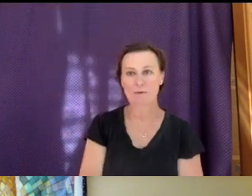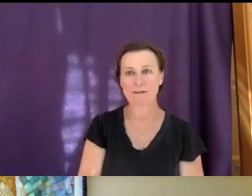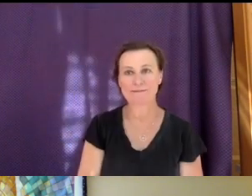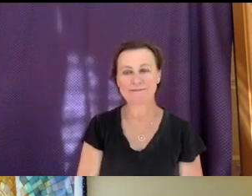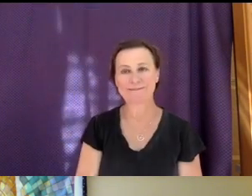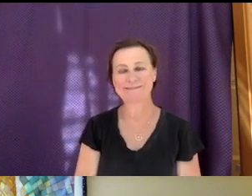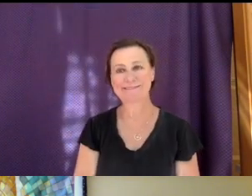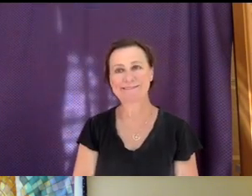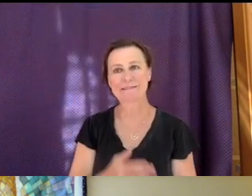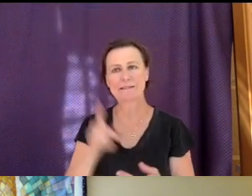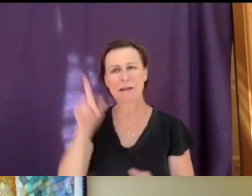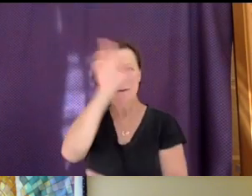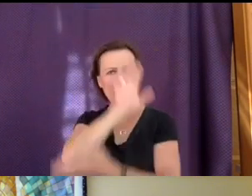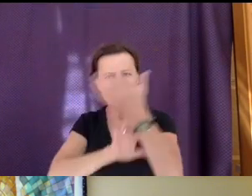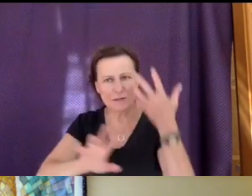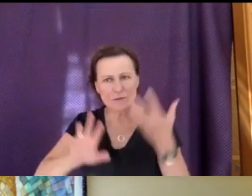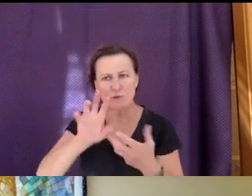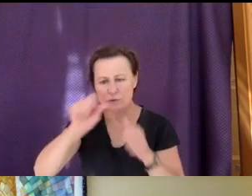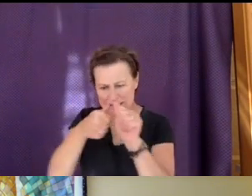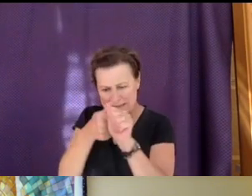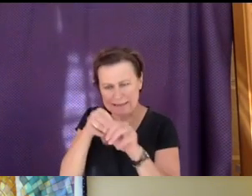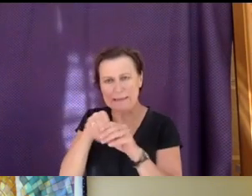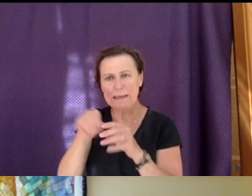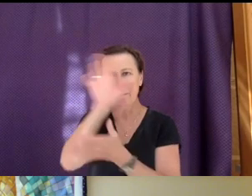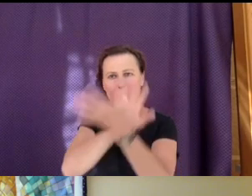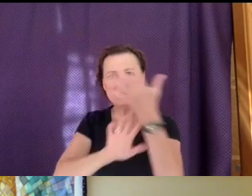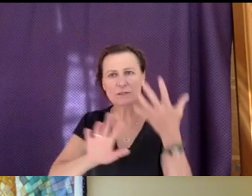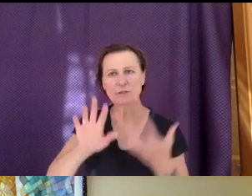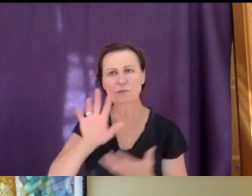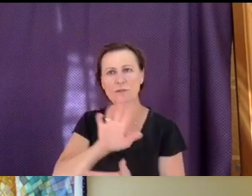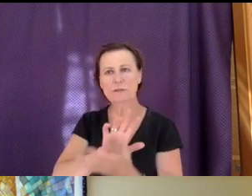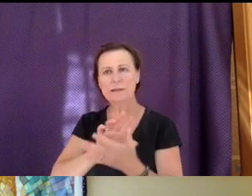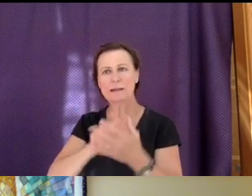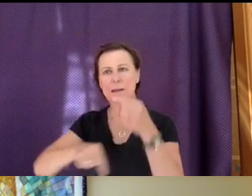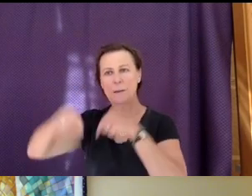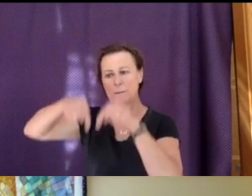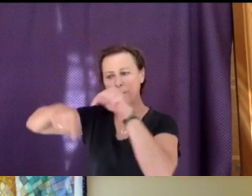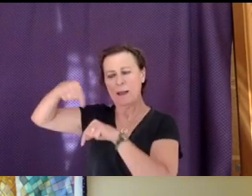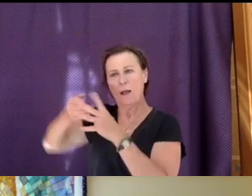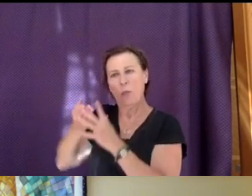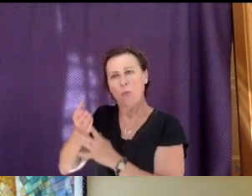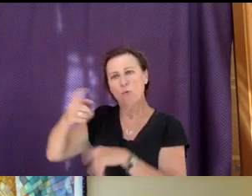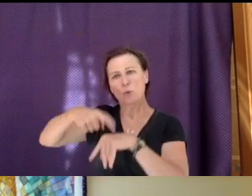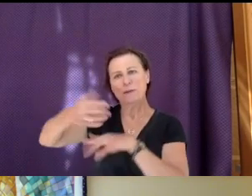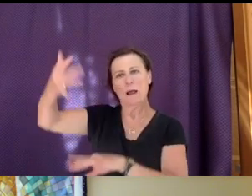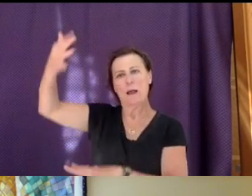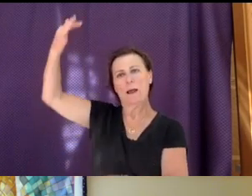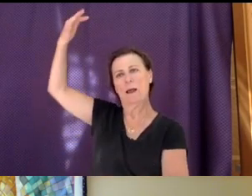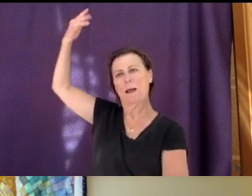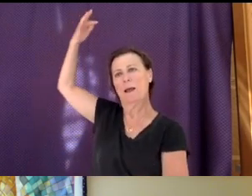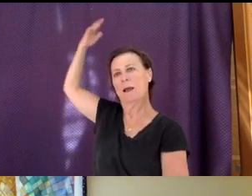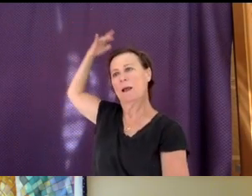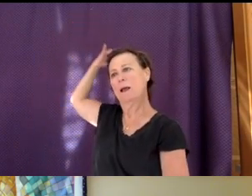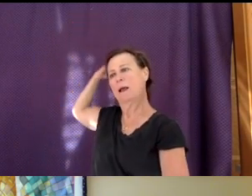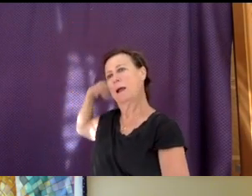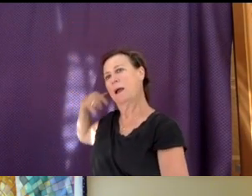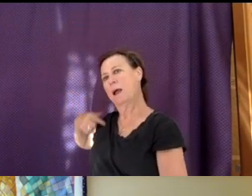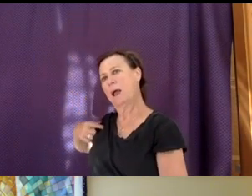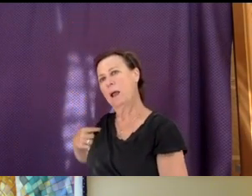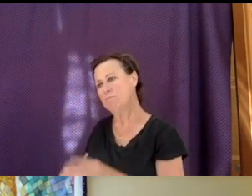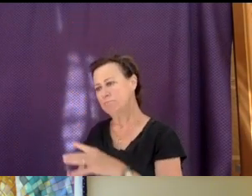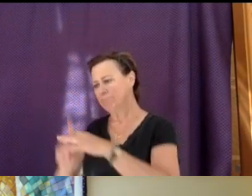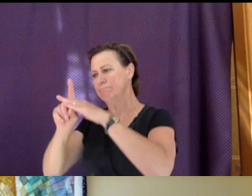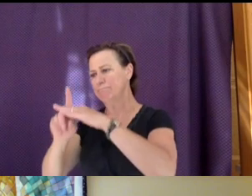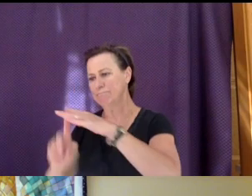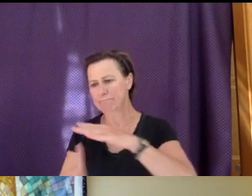Mystery hidden in mystery. Back through all time. Mystery rising from rocks in